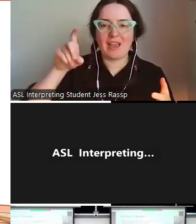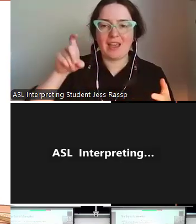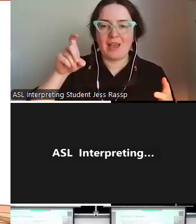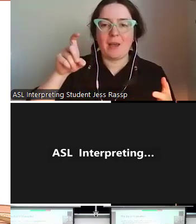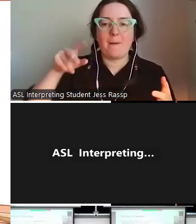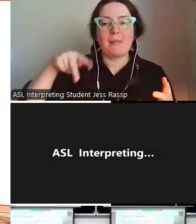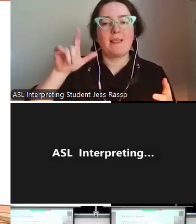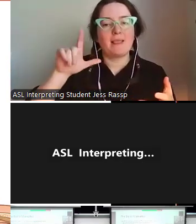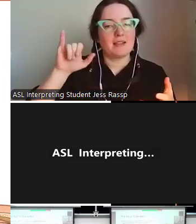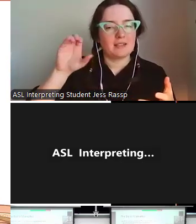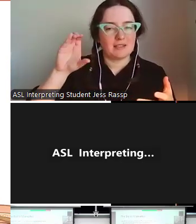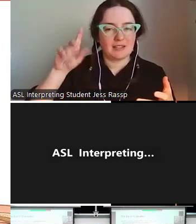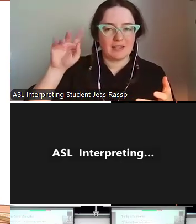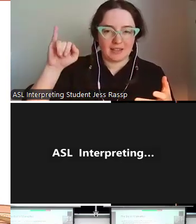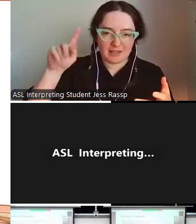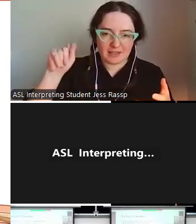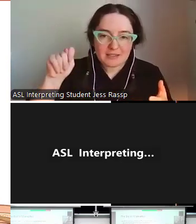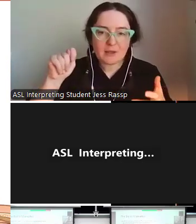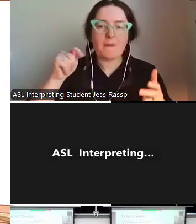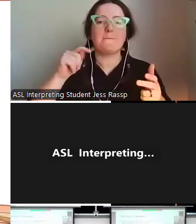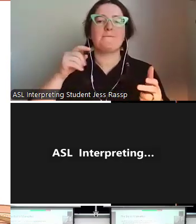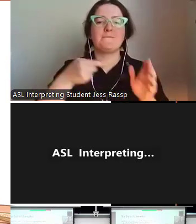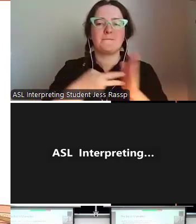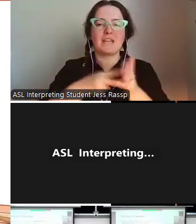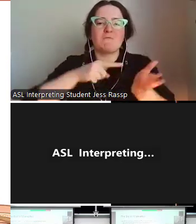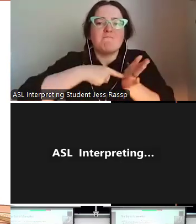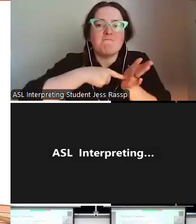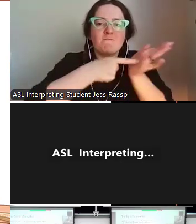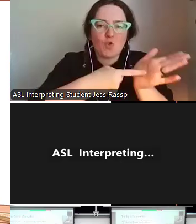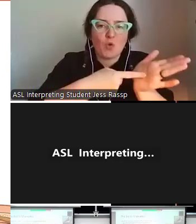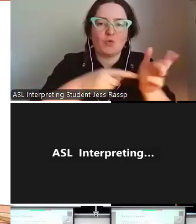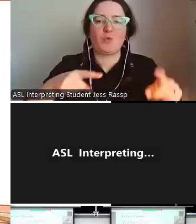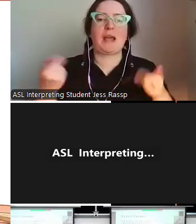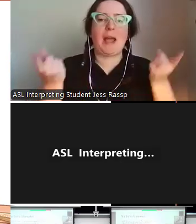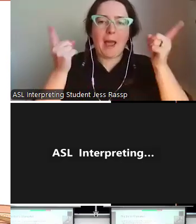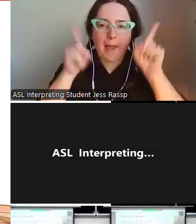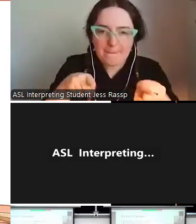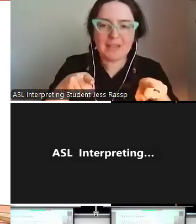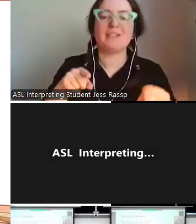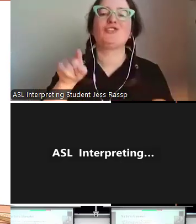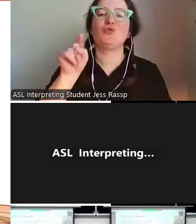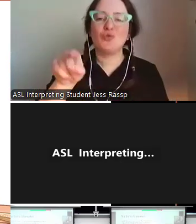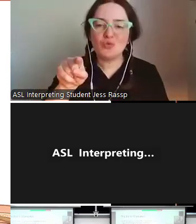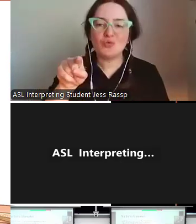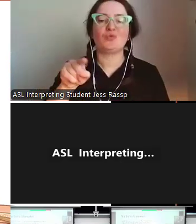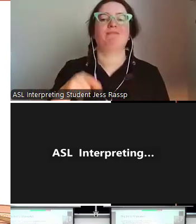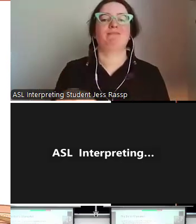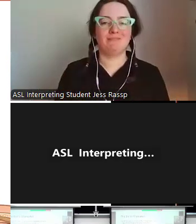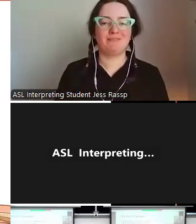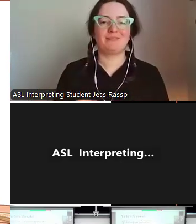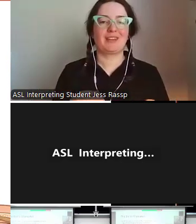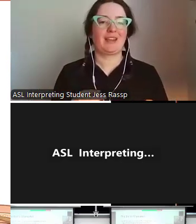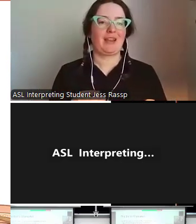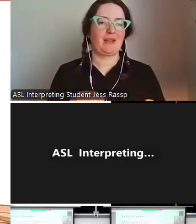memory. So explicit memory are events that happen to you, right? If it's happened to you, it's episodic. If it's a